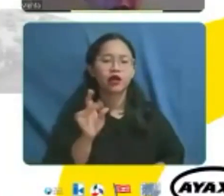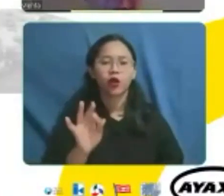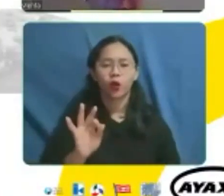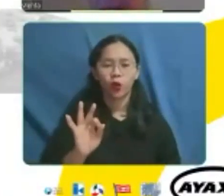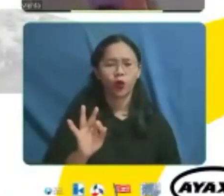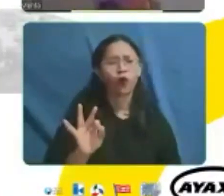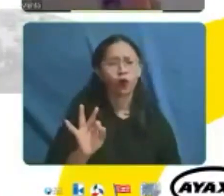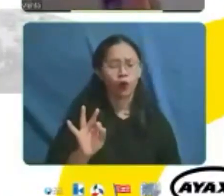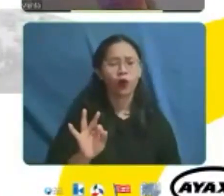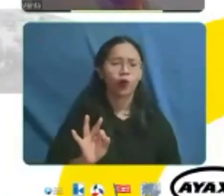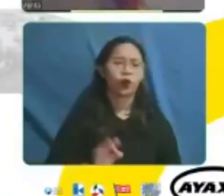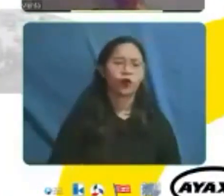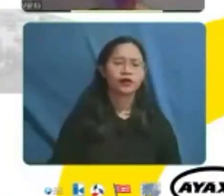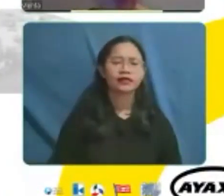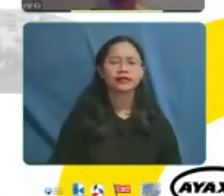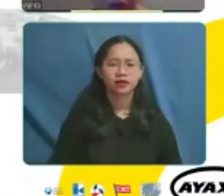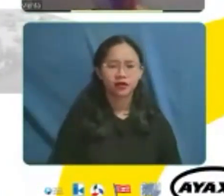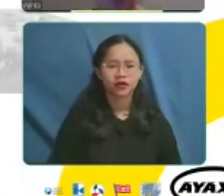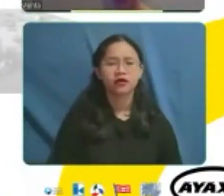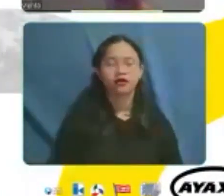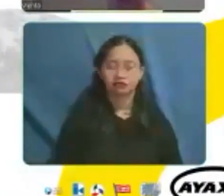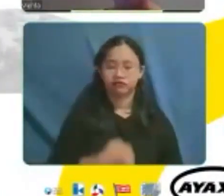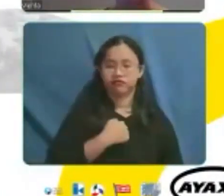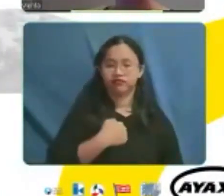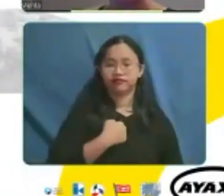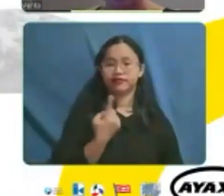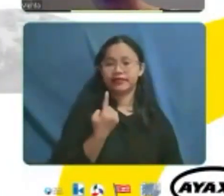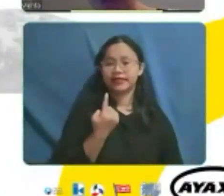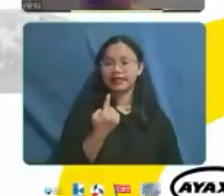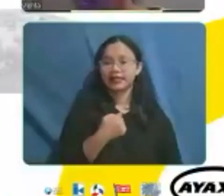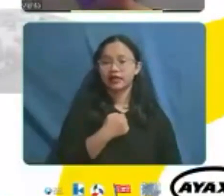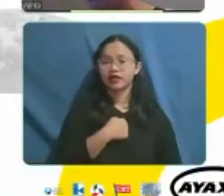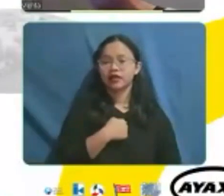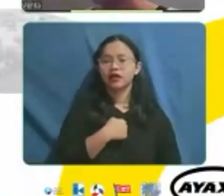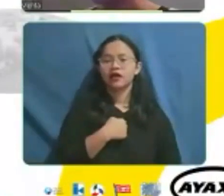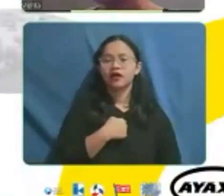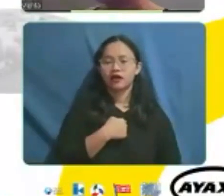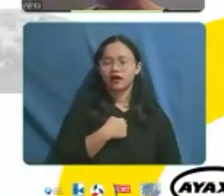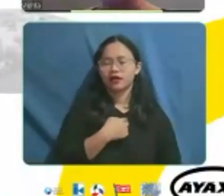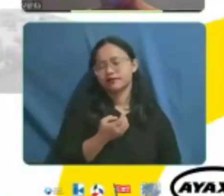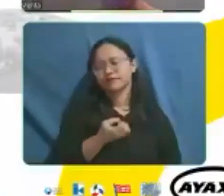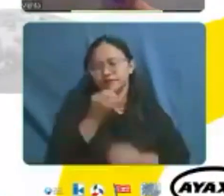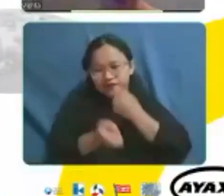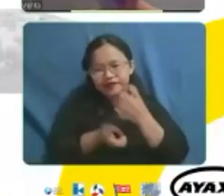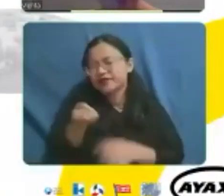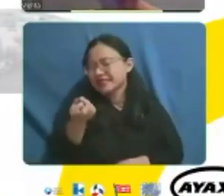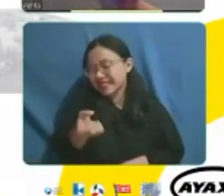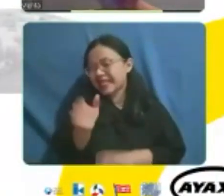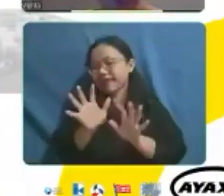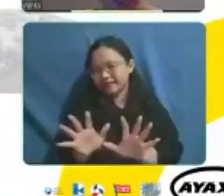from Jakarta, but then also would encourage you to go to the website to look at other learnings as well. So next